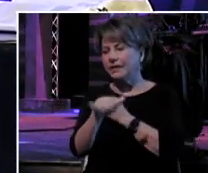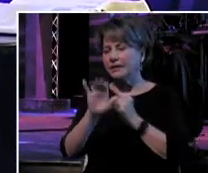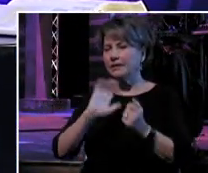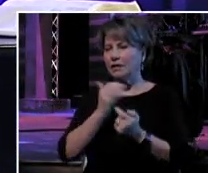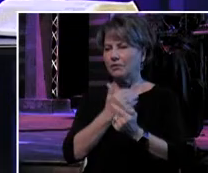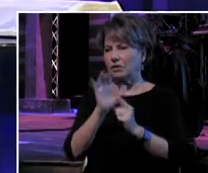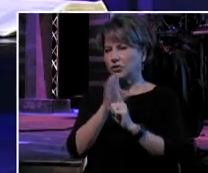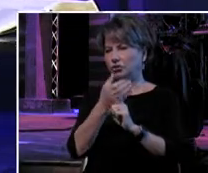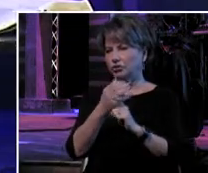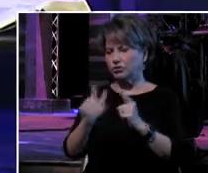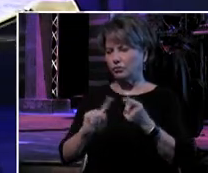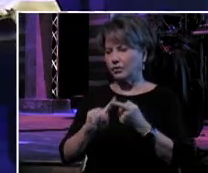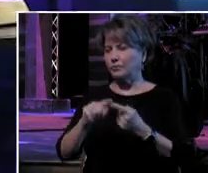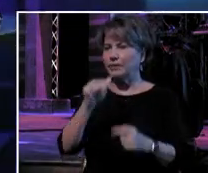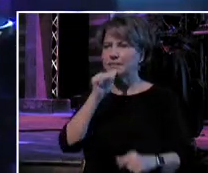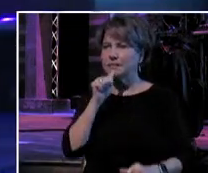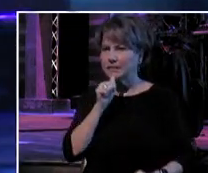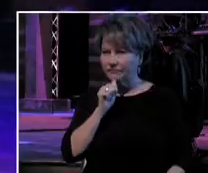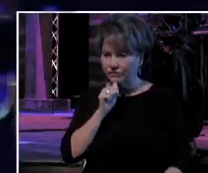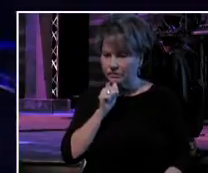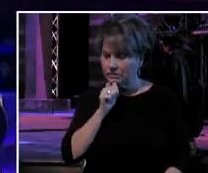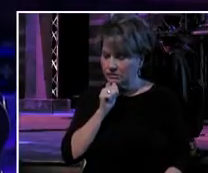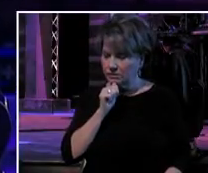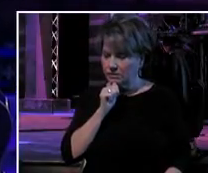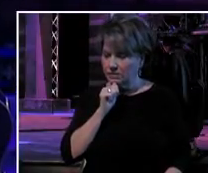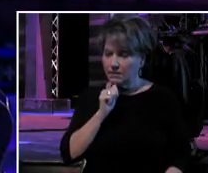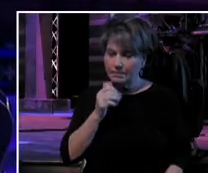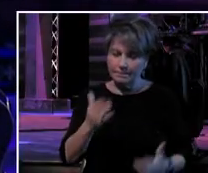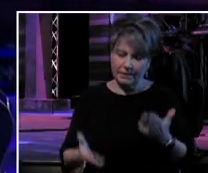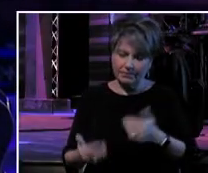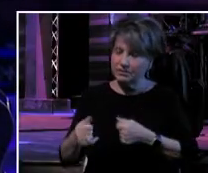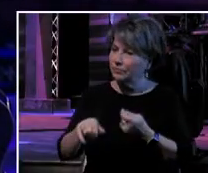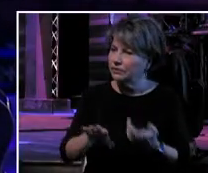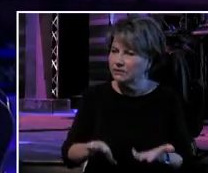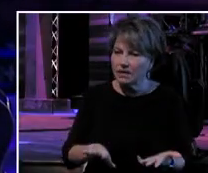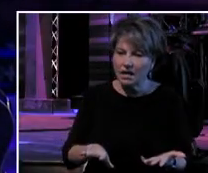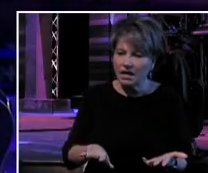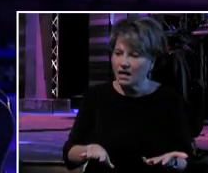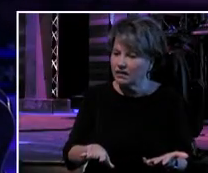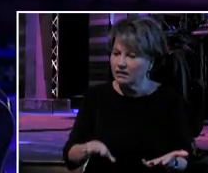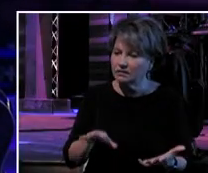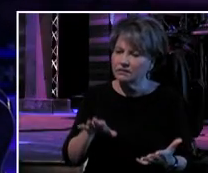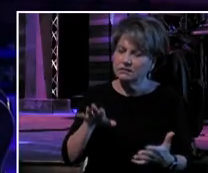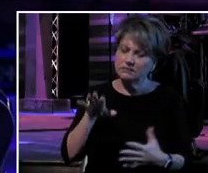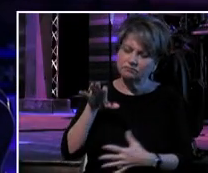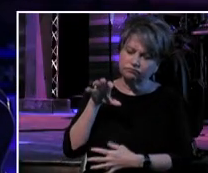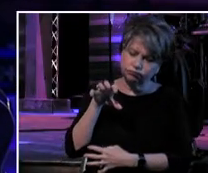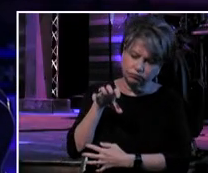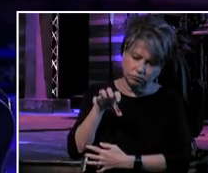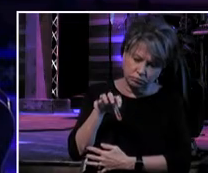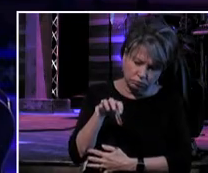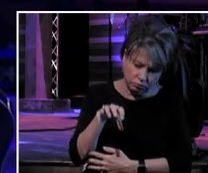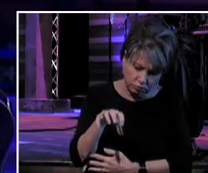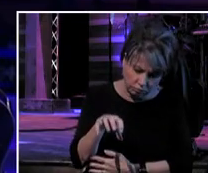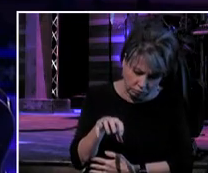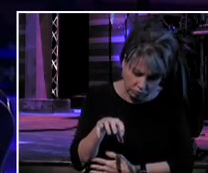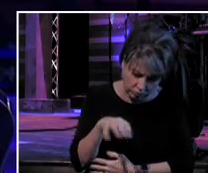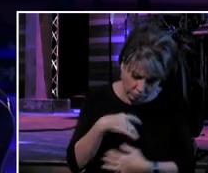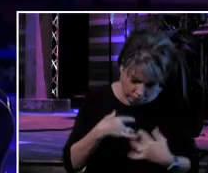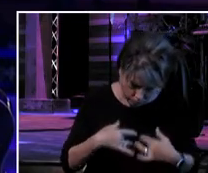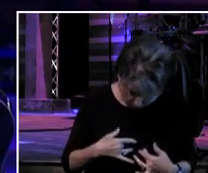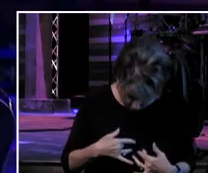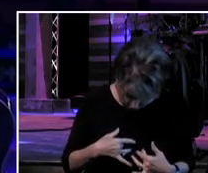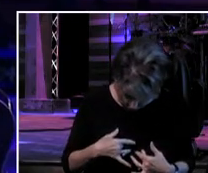through suffering, when we have a loss in our lives, those are crushing because they keep us from being